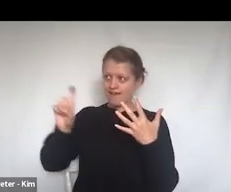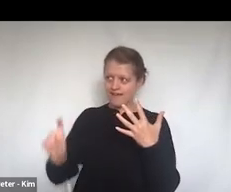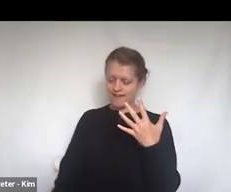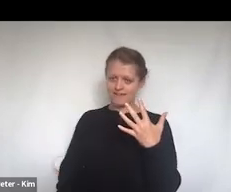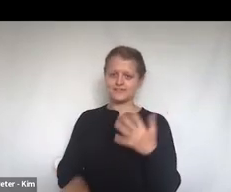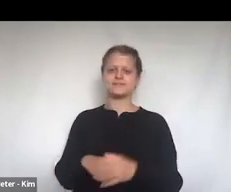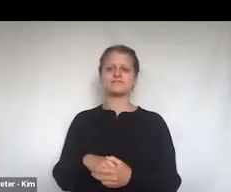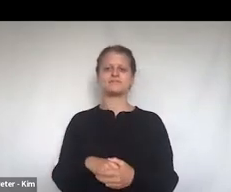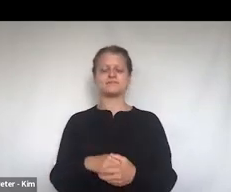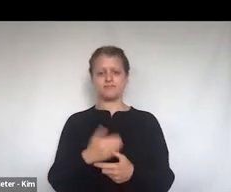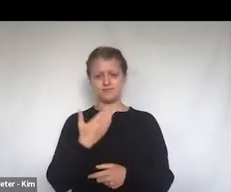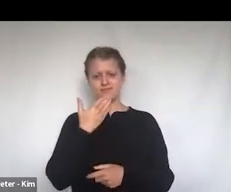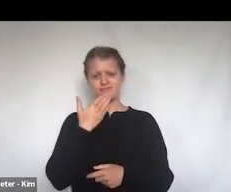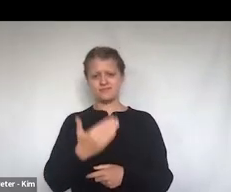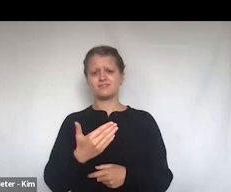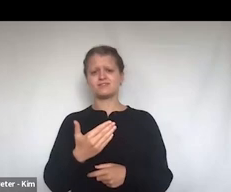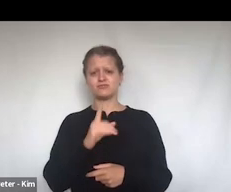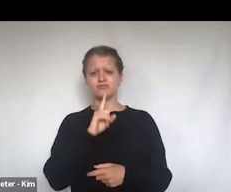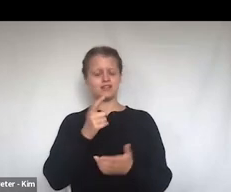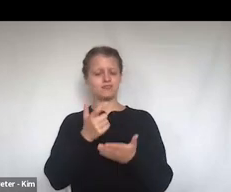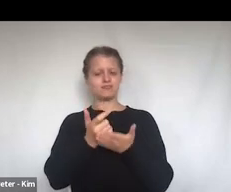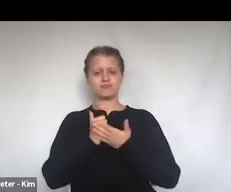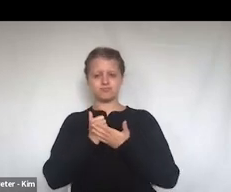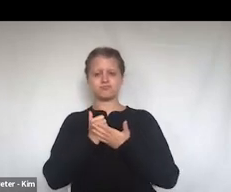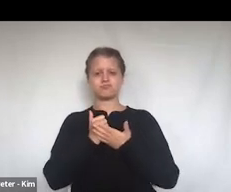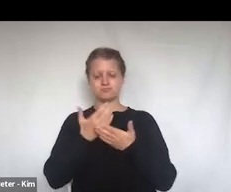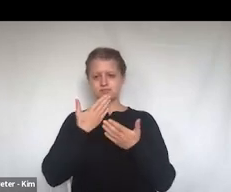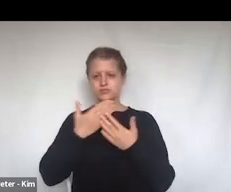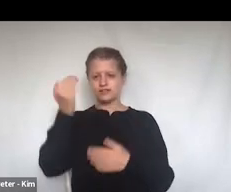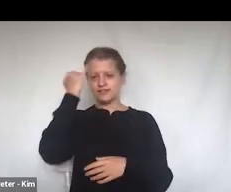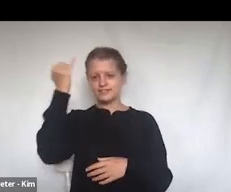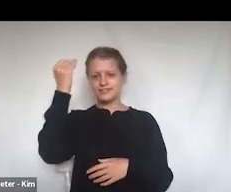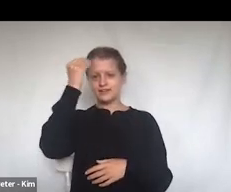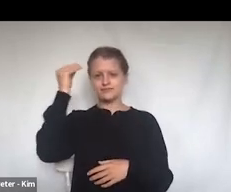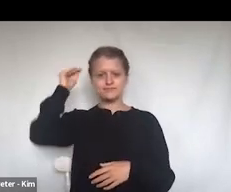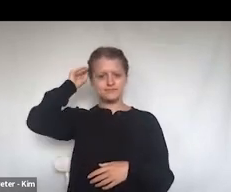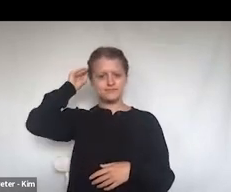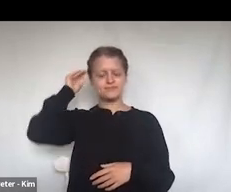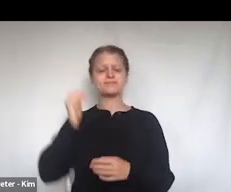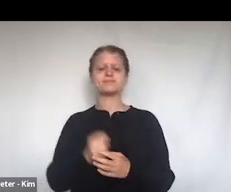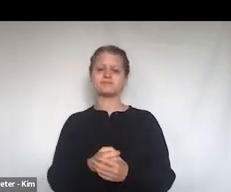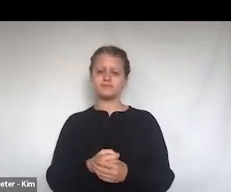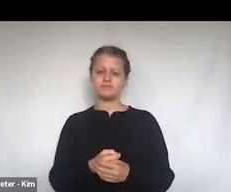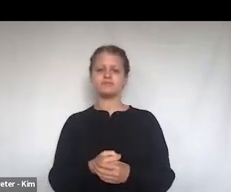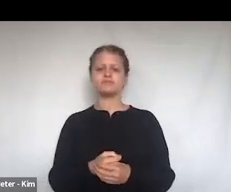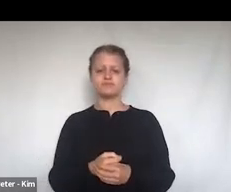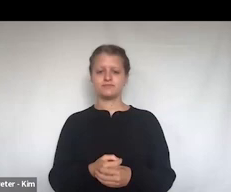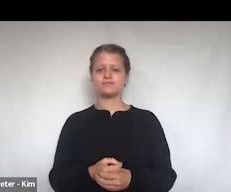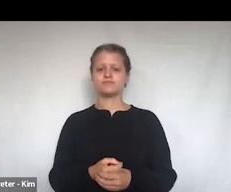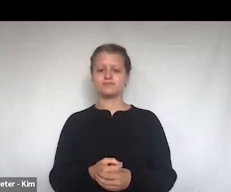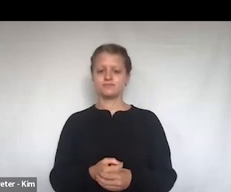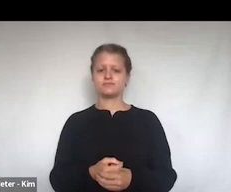you. Thank you. That's very helpful tips that you've shared here. I've